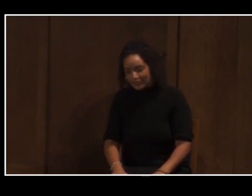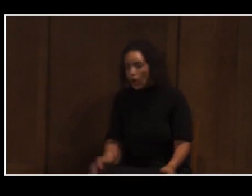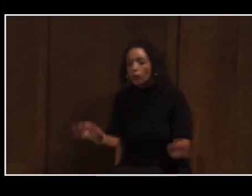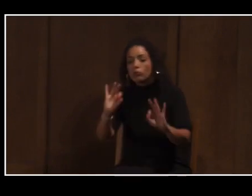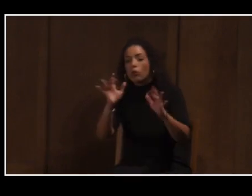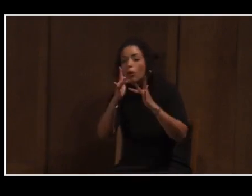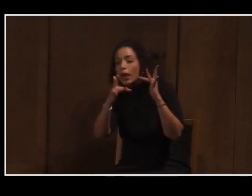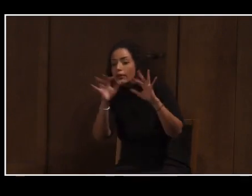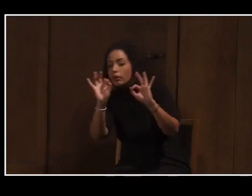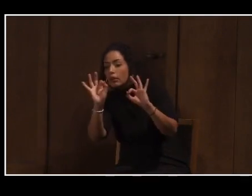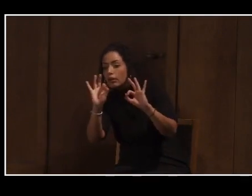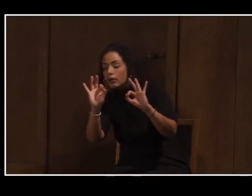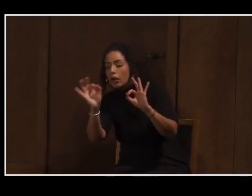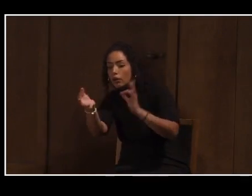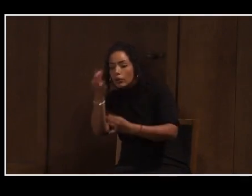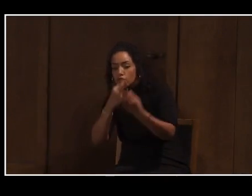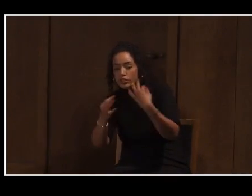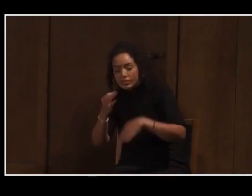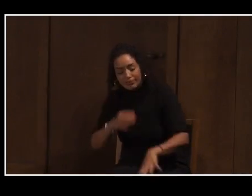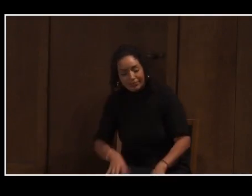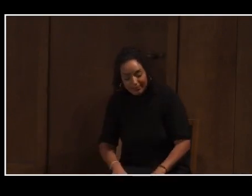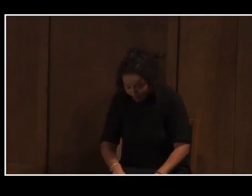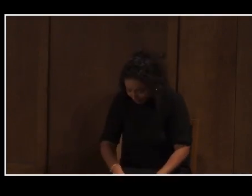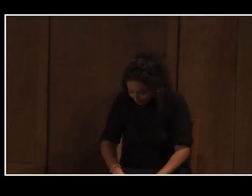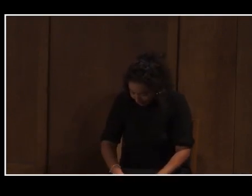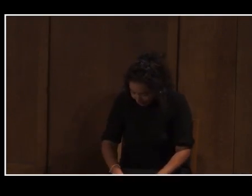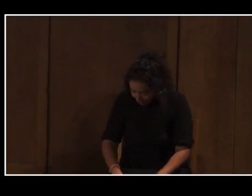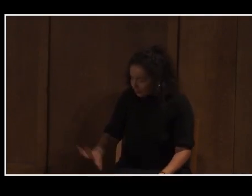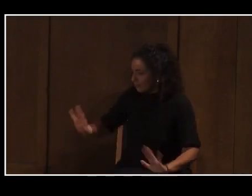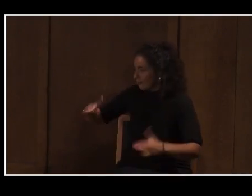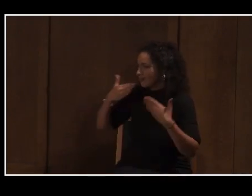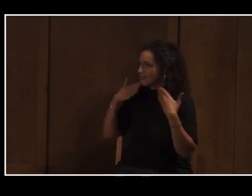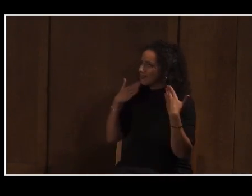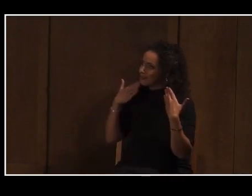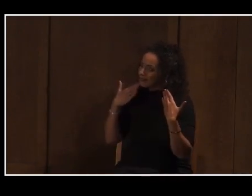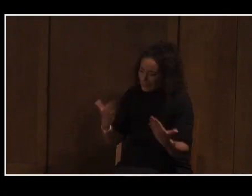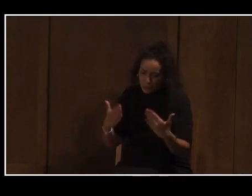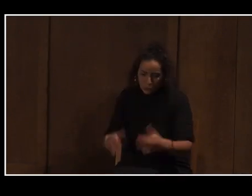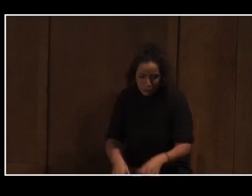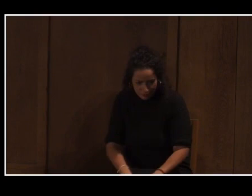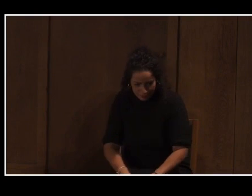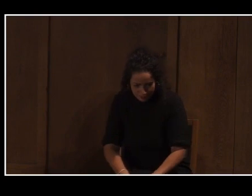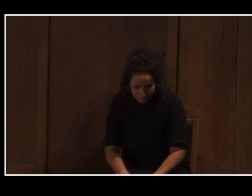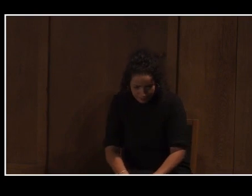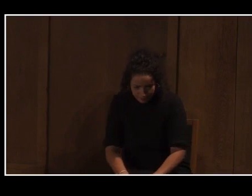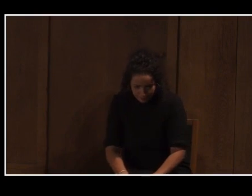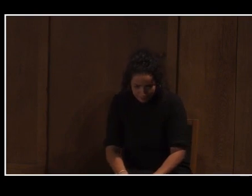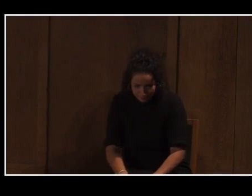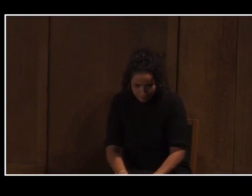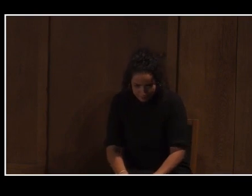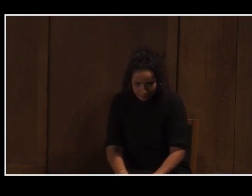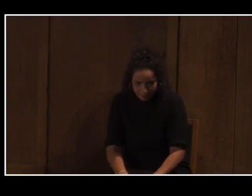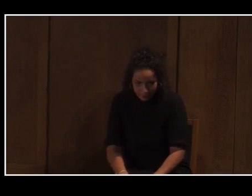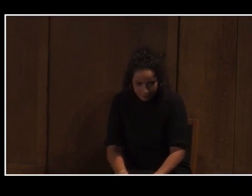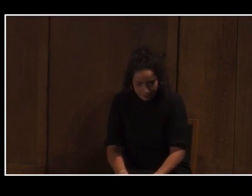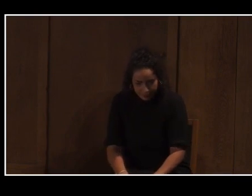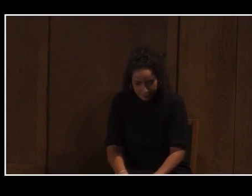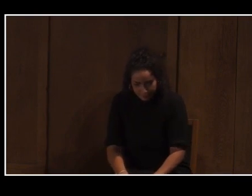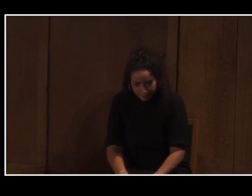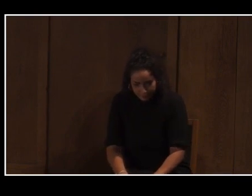No online. Okay. Hey, thank you so much. I wanted to highlight a few quick things, I think. For